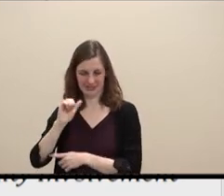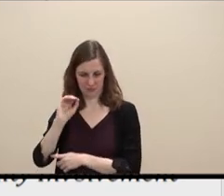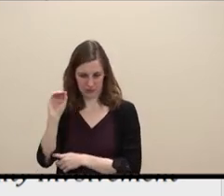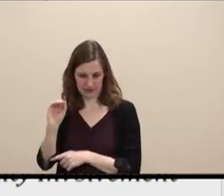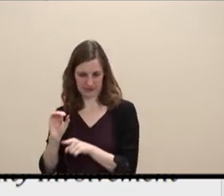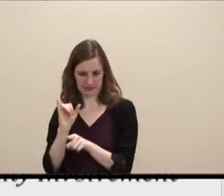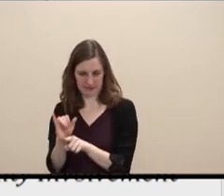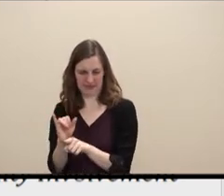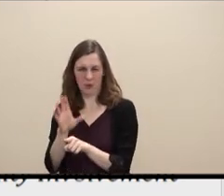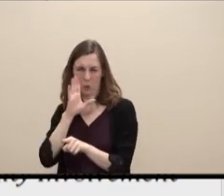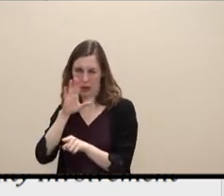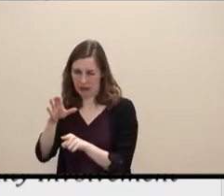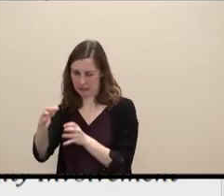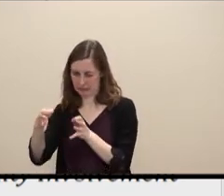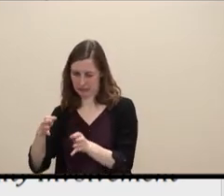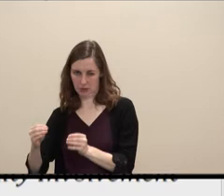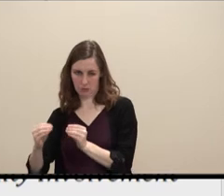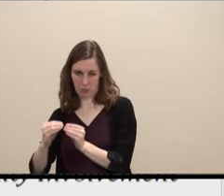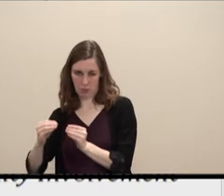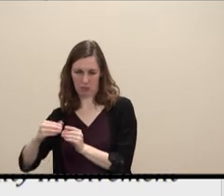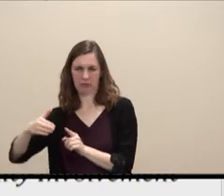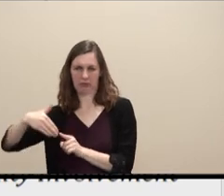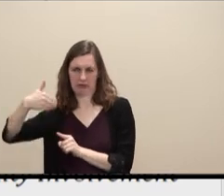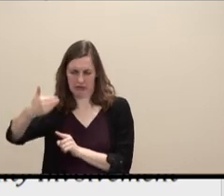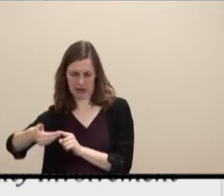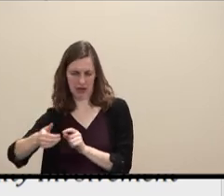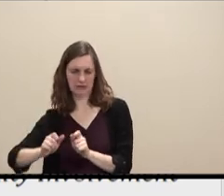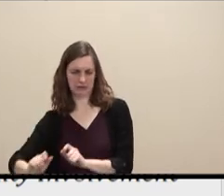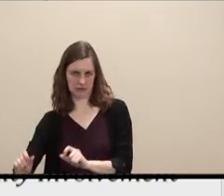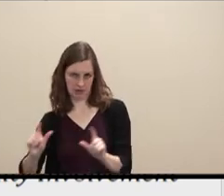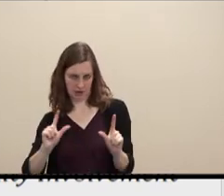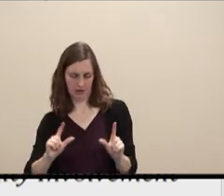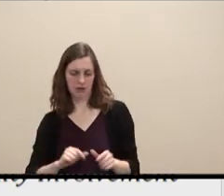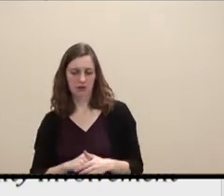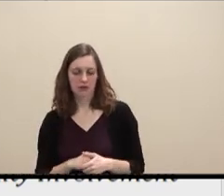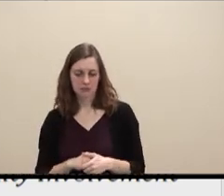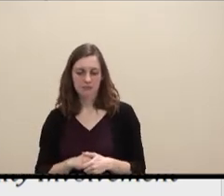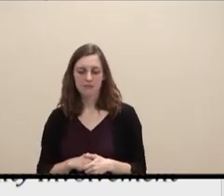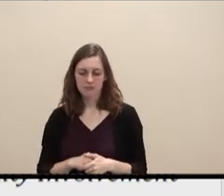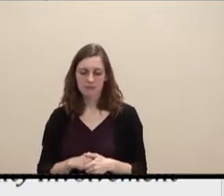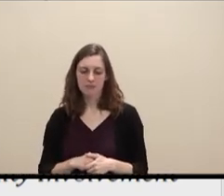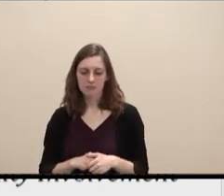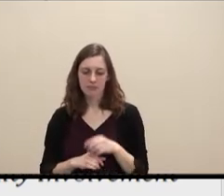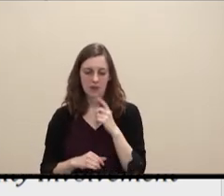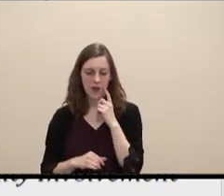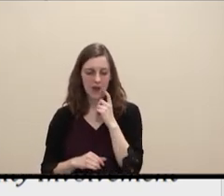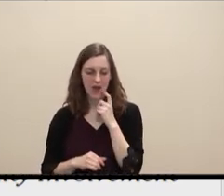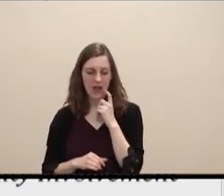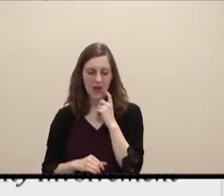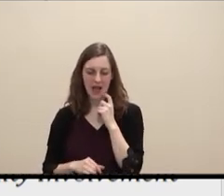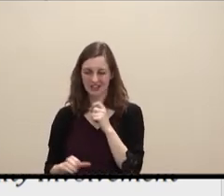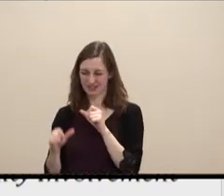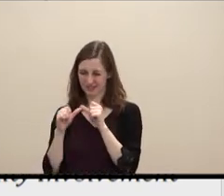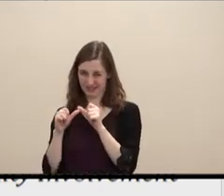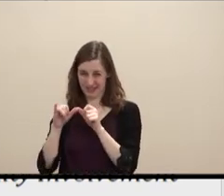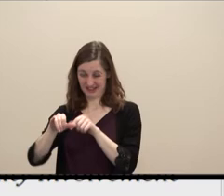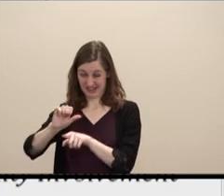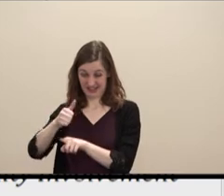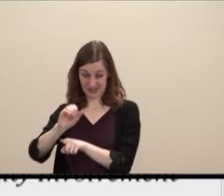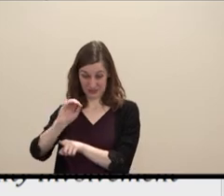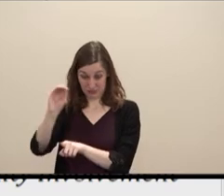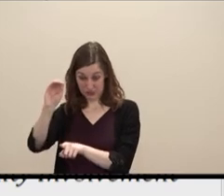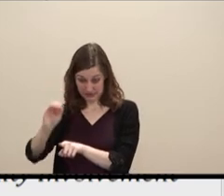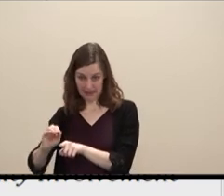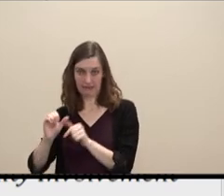in the next upcoming slide. And then we're going to continue to base 10% of the weight